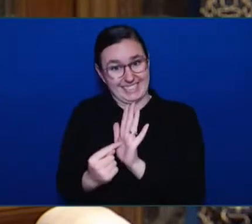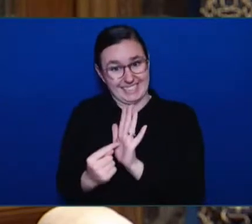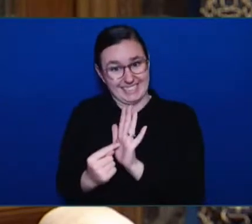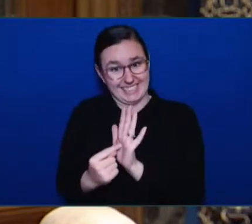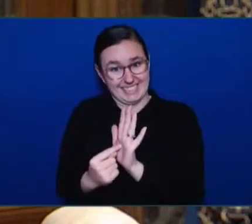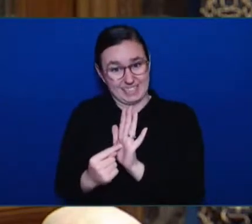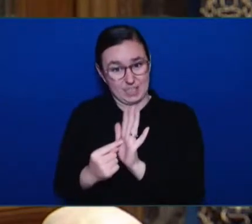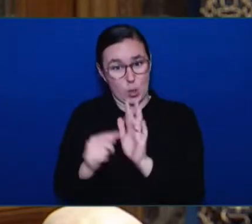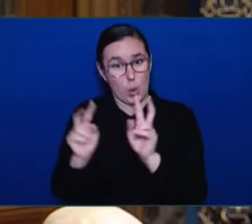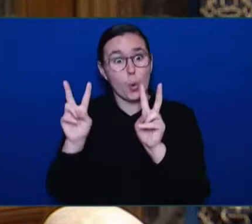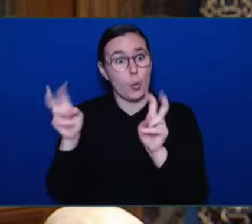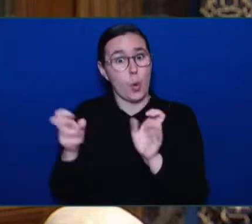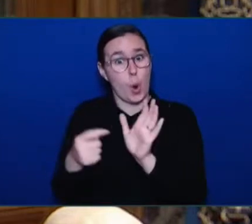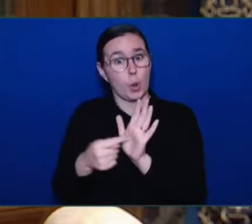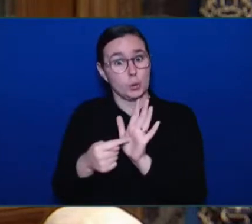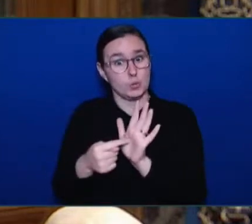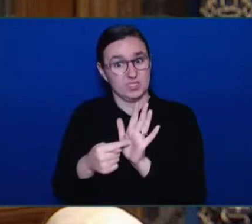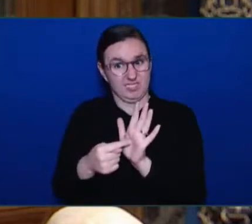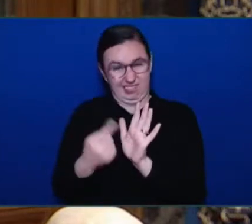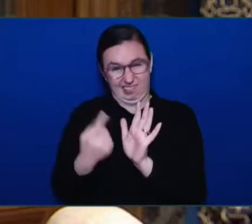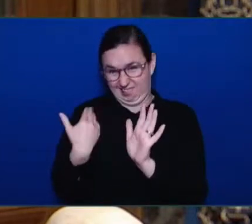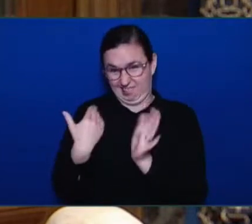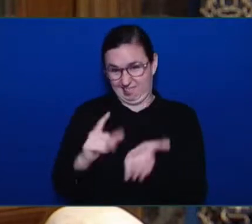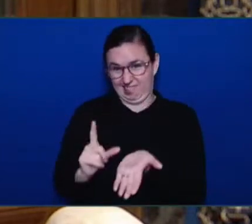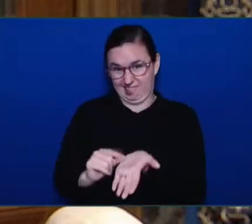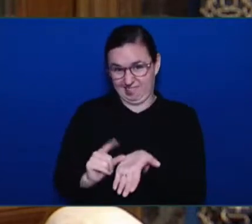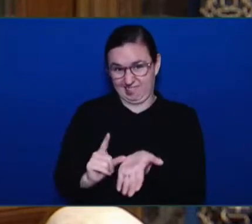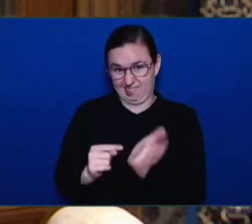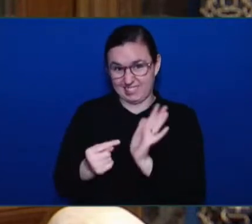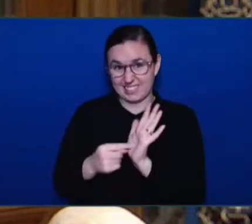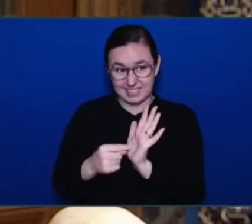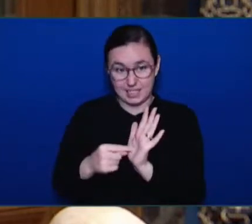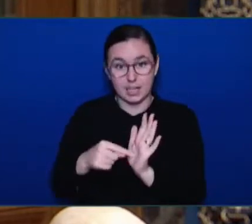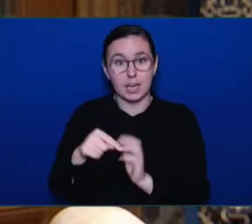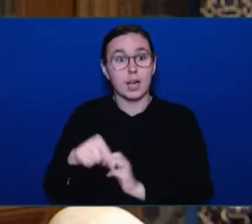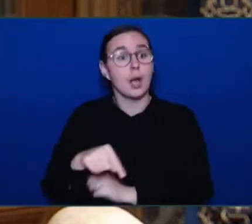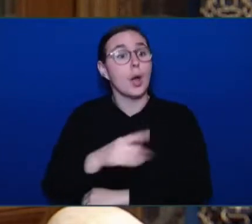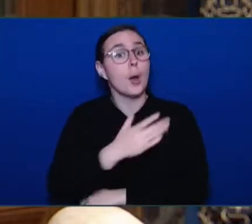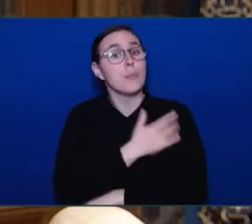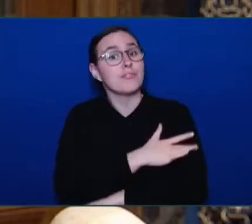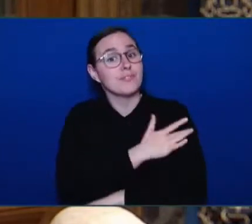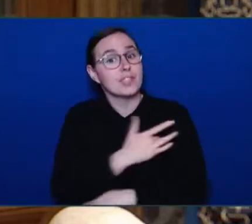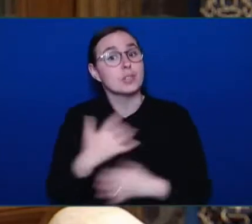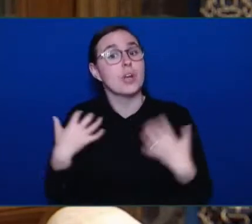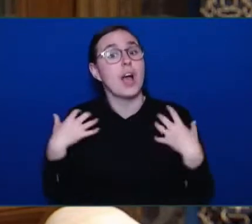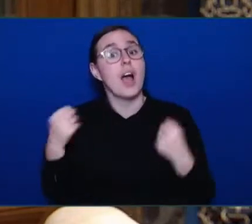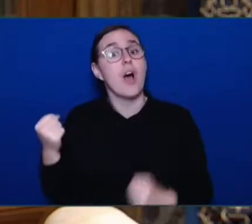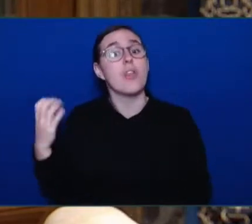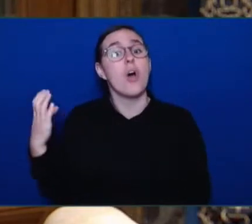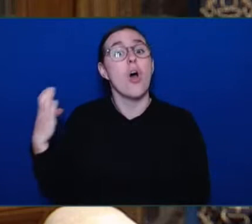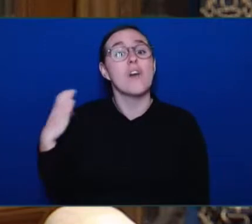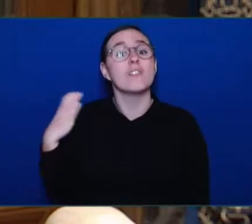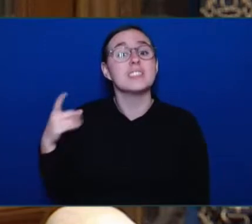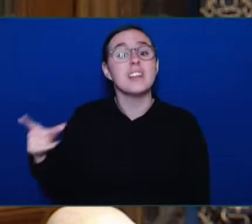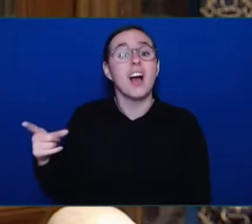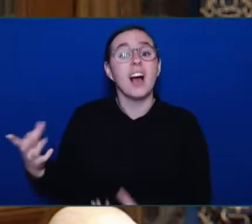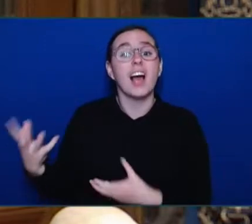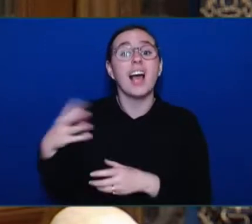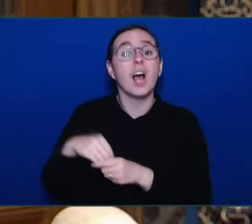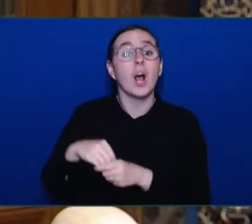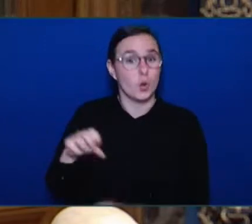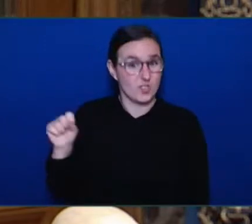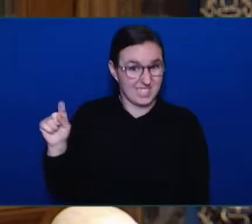officer's own advisor, including Dr. Stanwyck, warned her of, quote, daunting spikes in